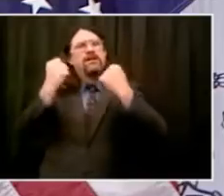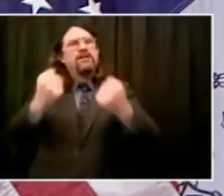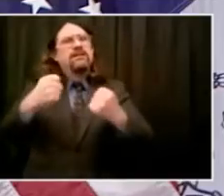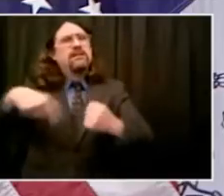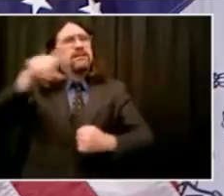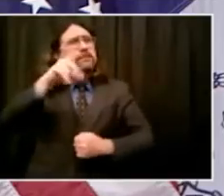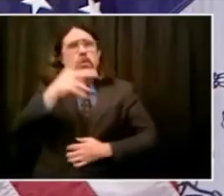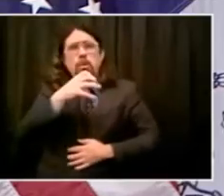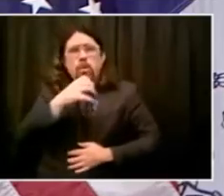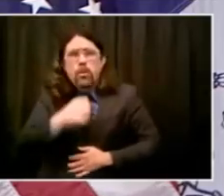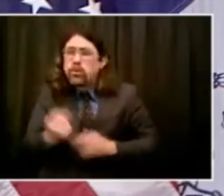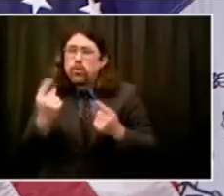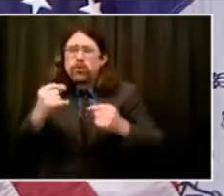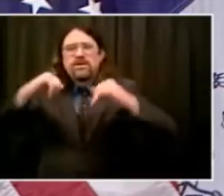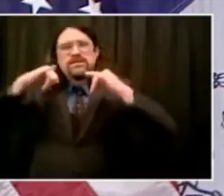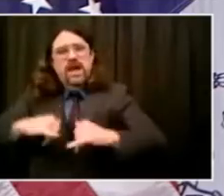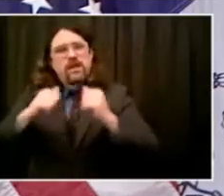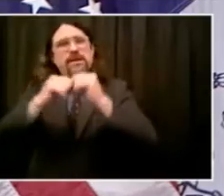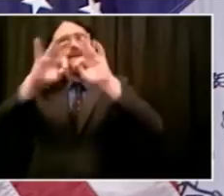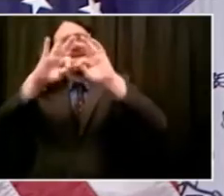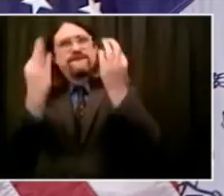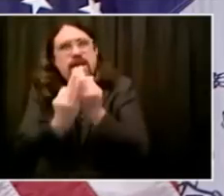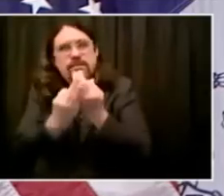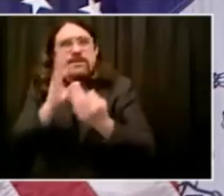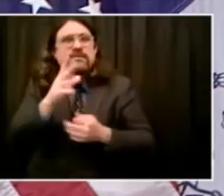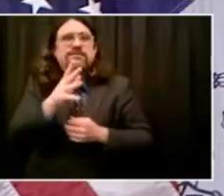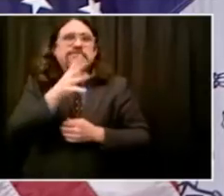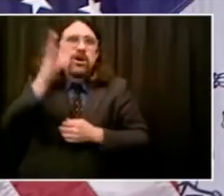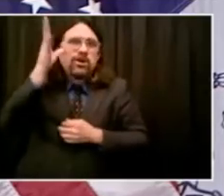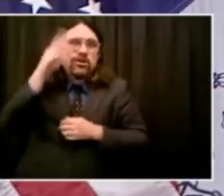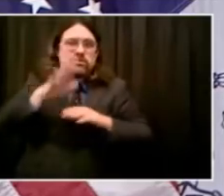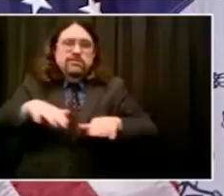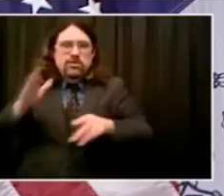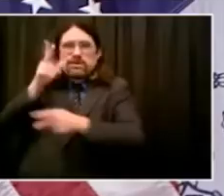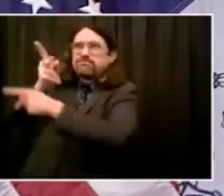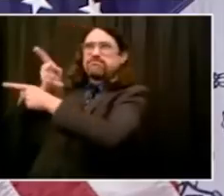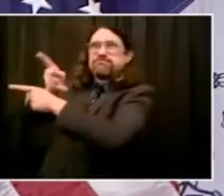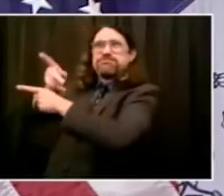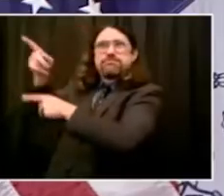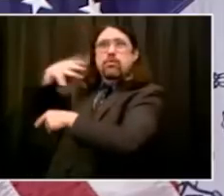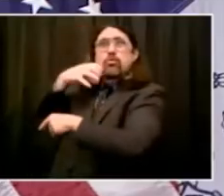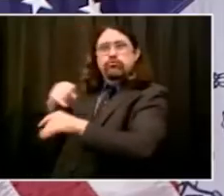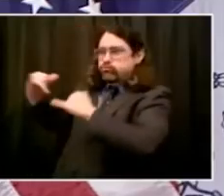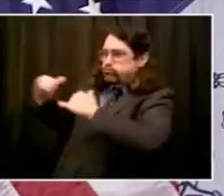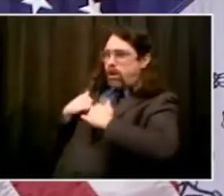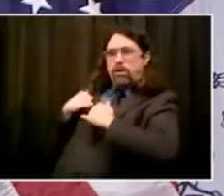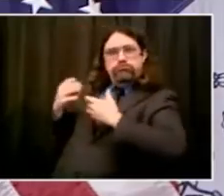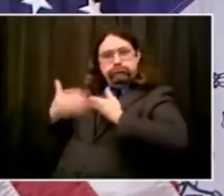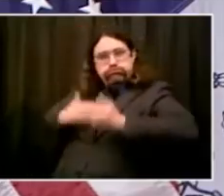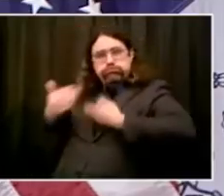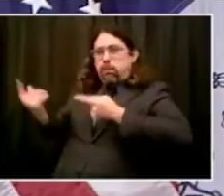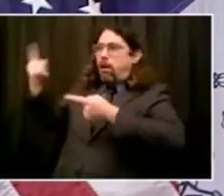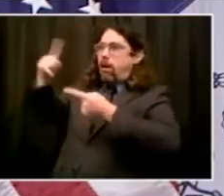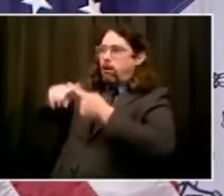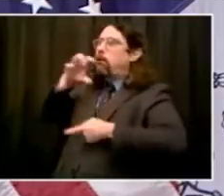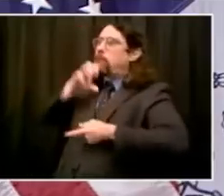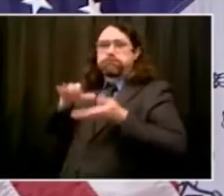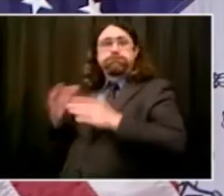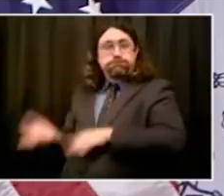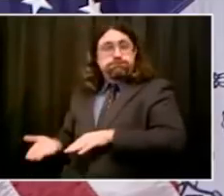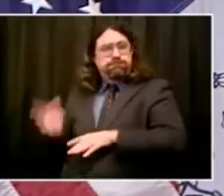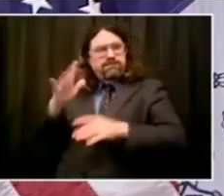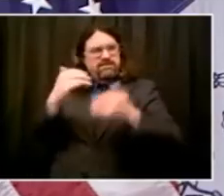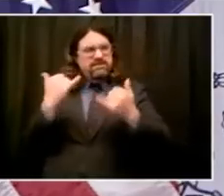go into an institutional setting, some of that has been, you know, very, very merited, obviously, because of people's needs, and there was no other way to properly serve them.